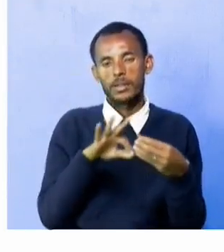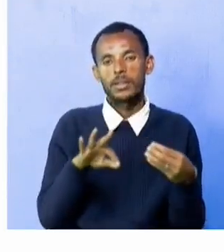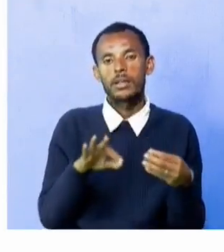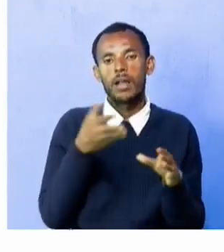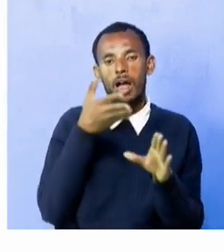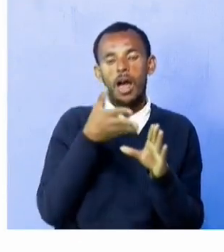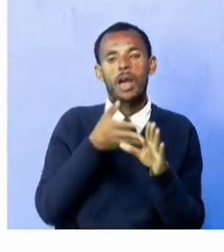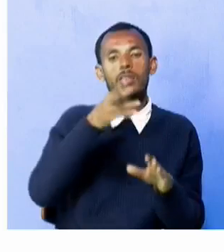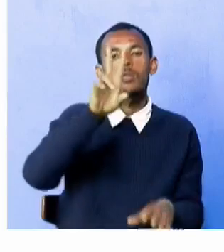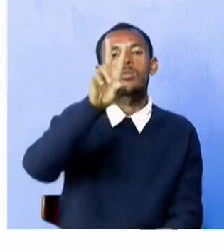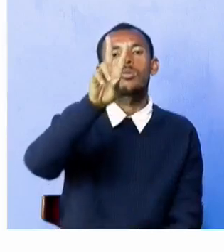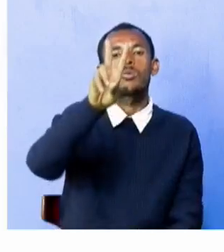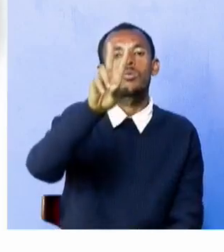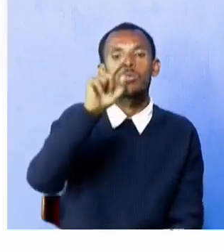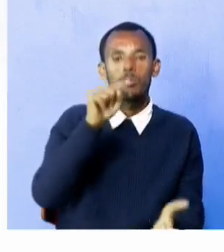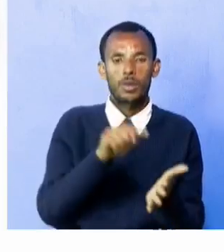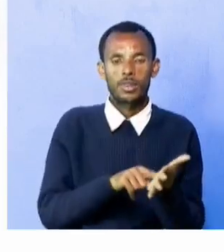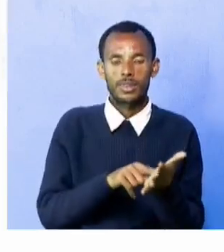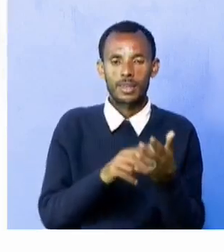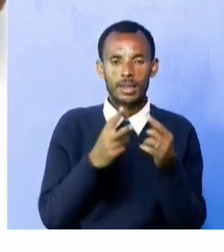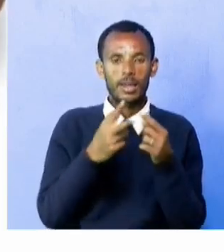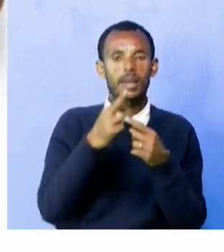at 2 points.